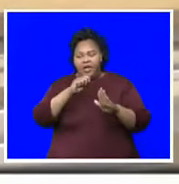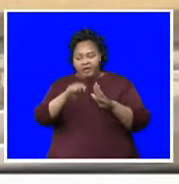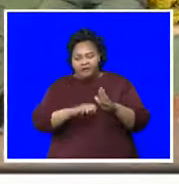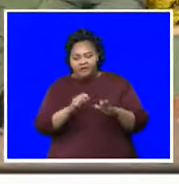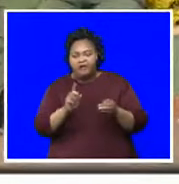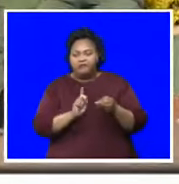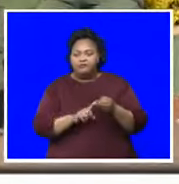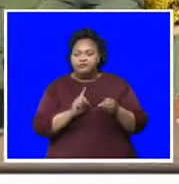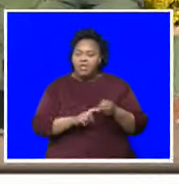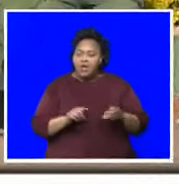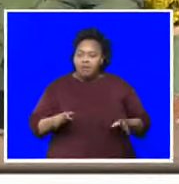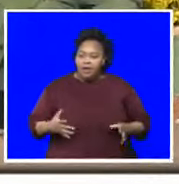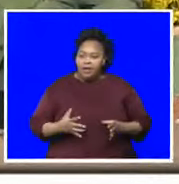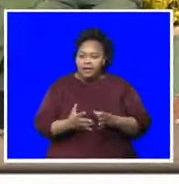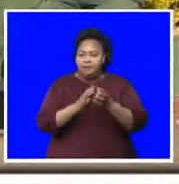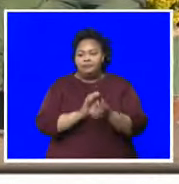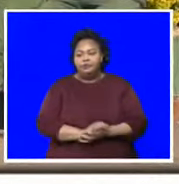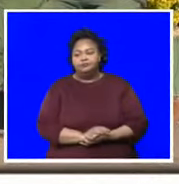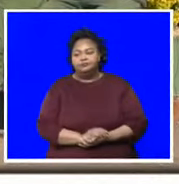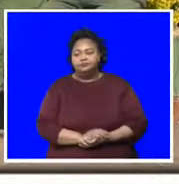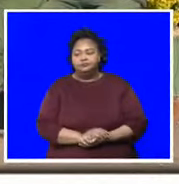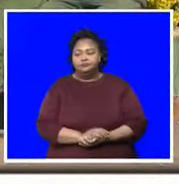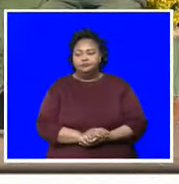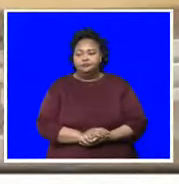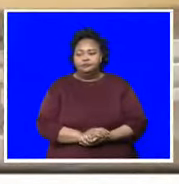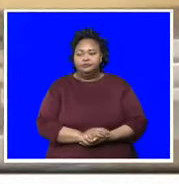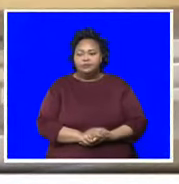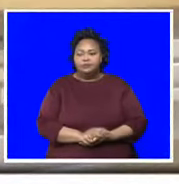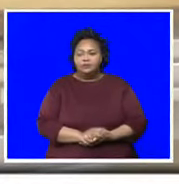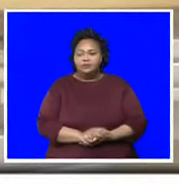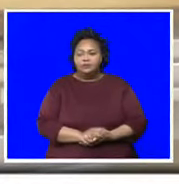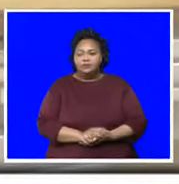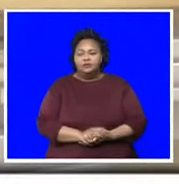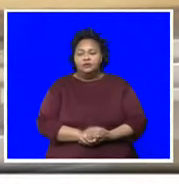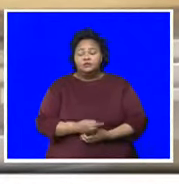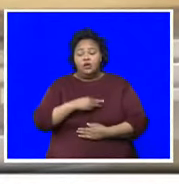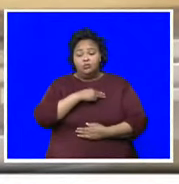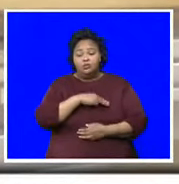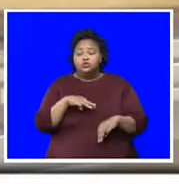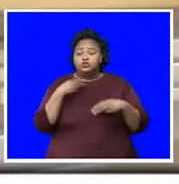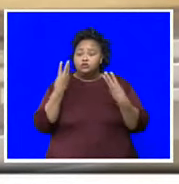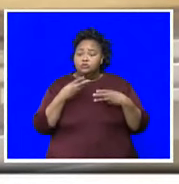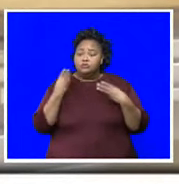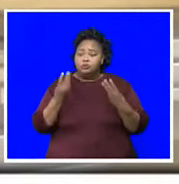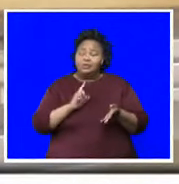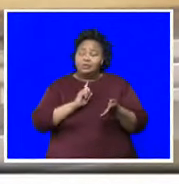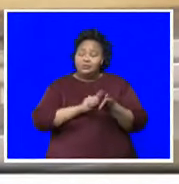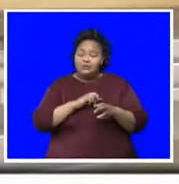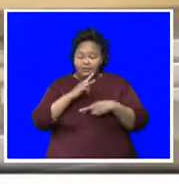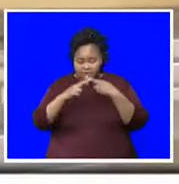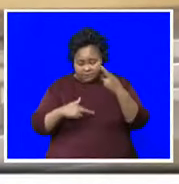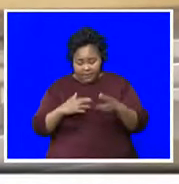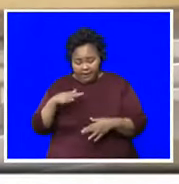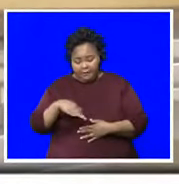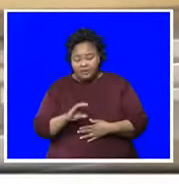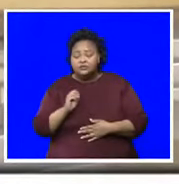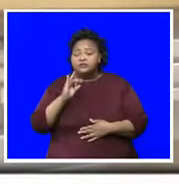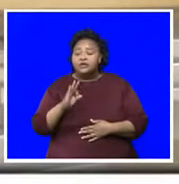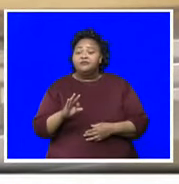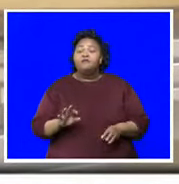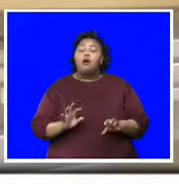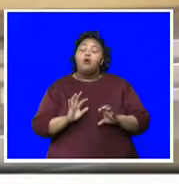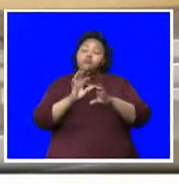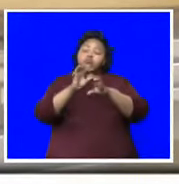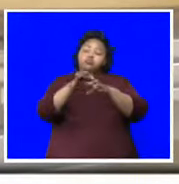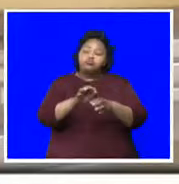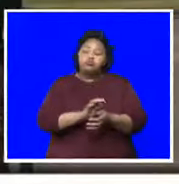sibhekephi. Ucela Emaswati kwekuthi amane asigcine lesi sikhathi aseda atongena la kungabi bese sesiyabhuthudela